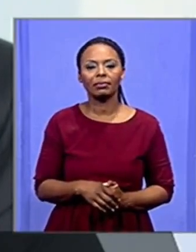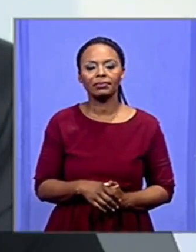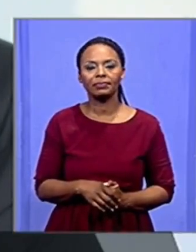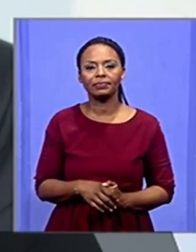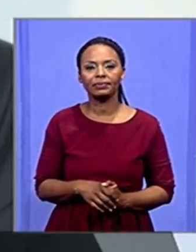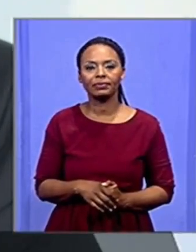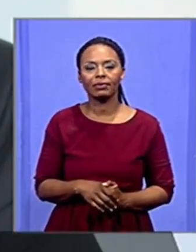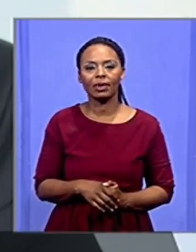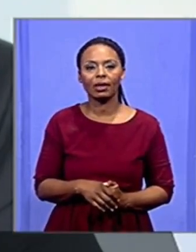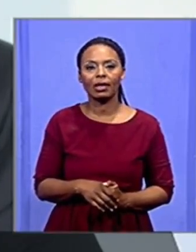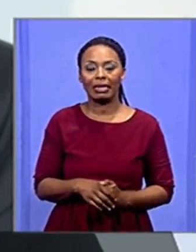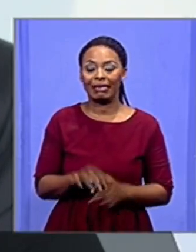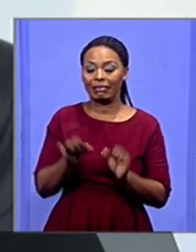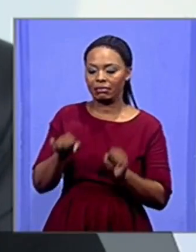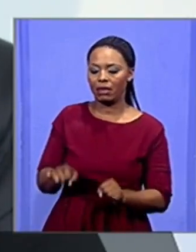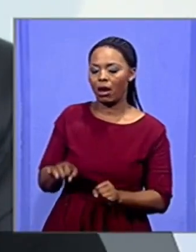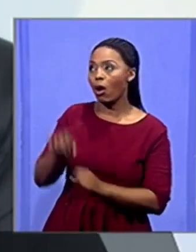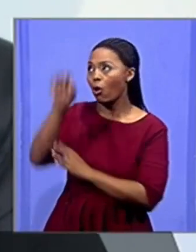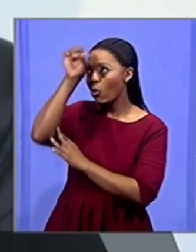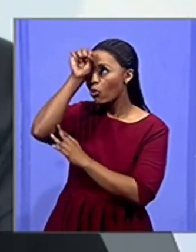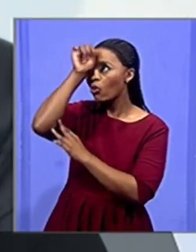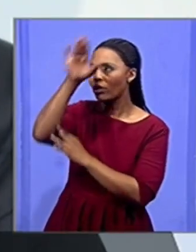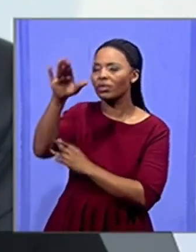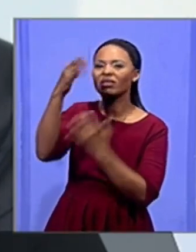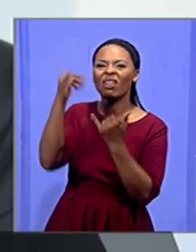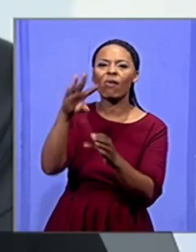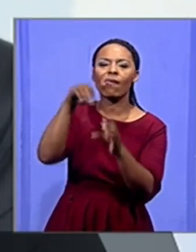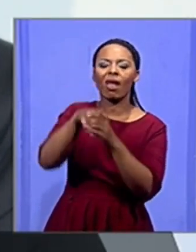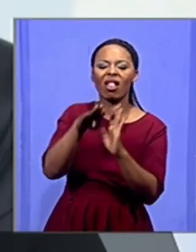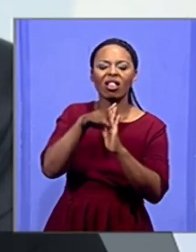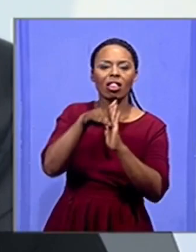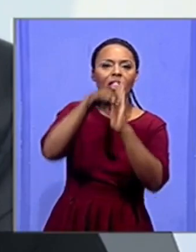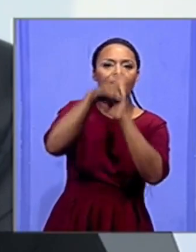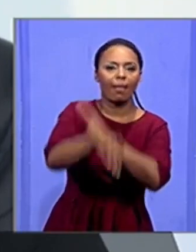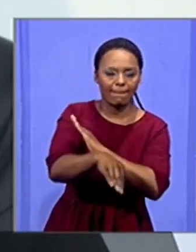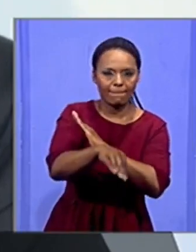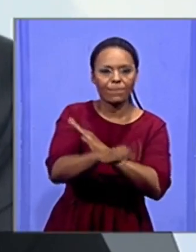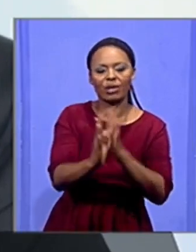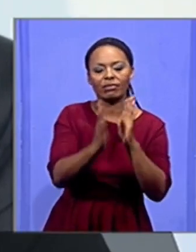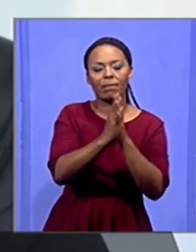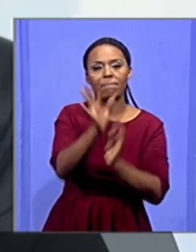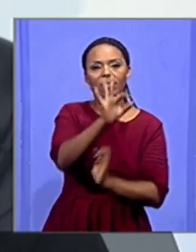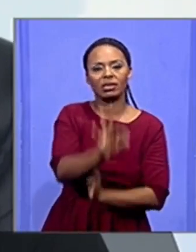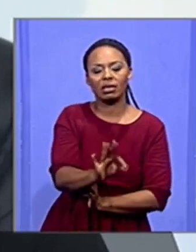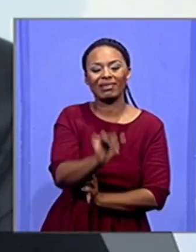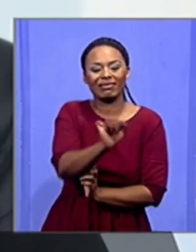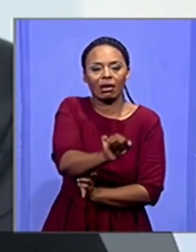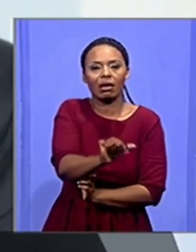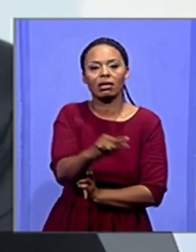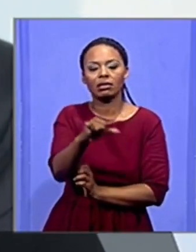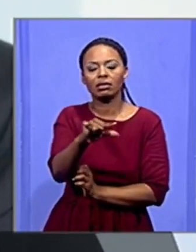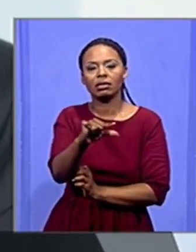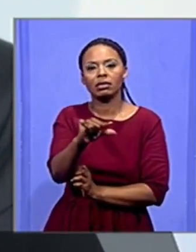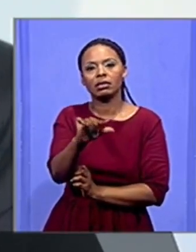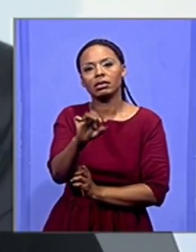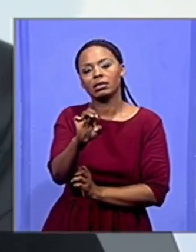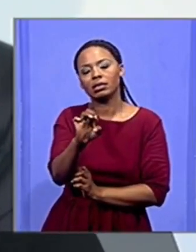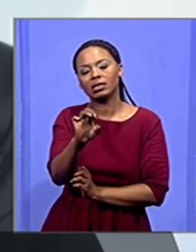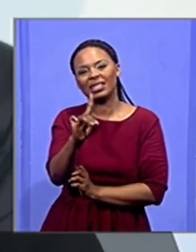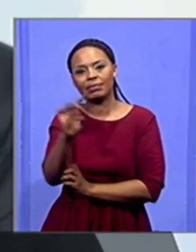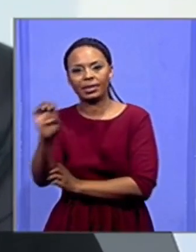Mining's contribution has fallen from 10% of GDP in 1993